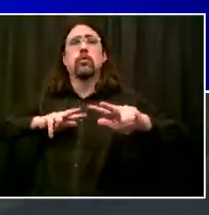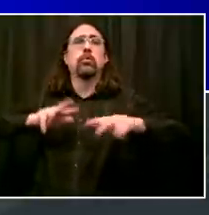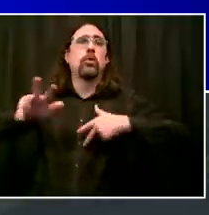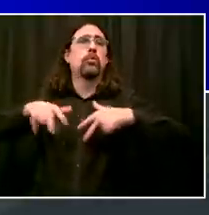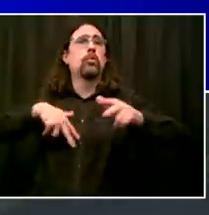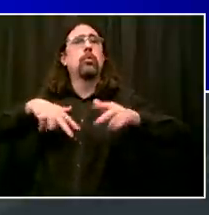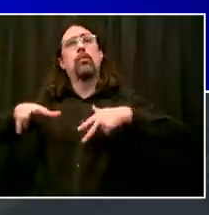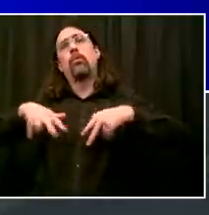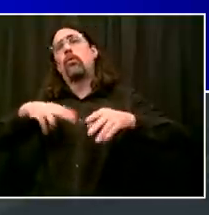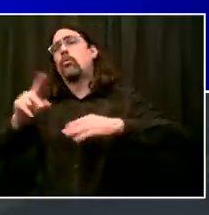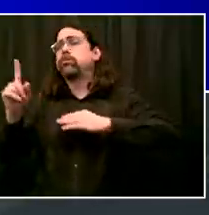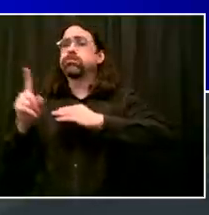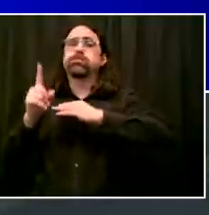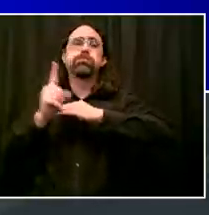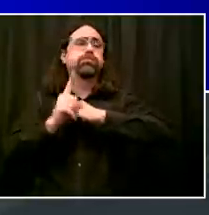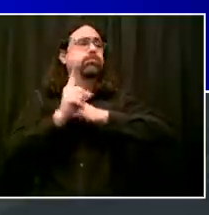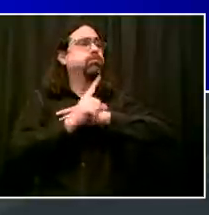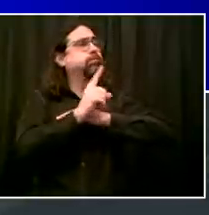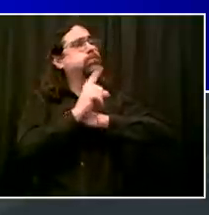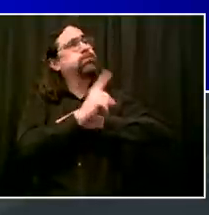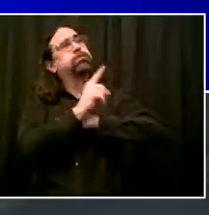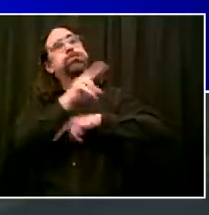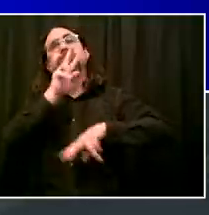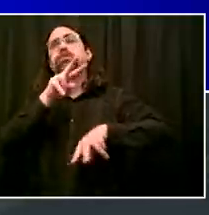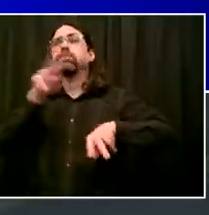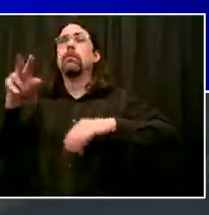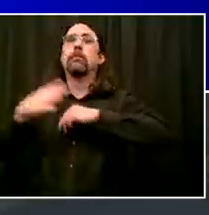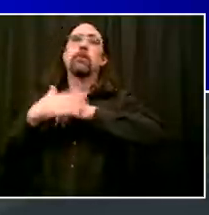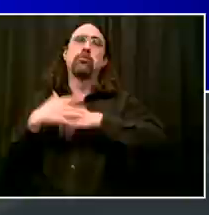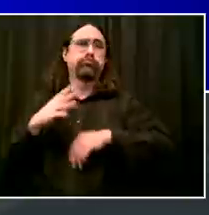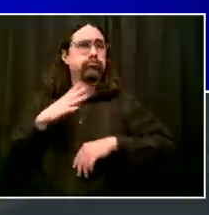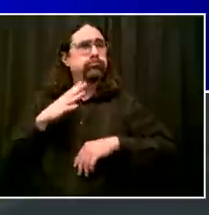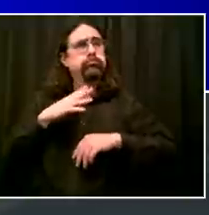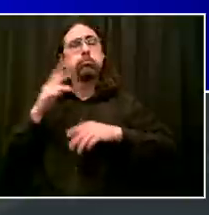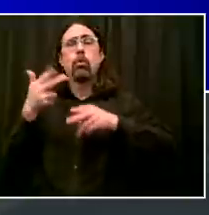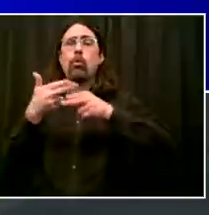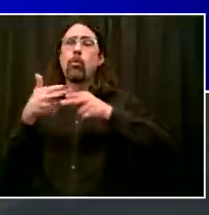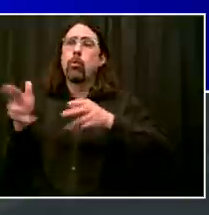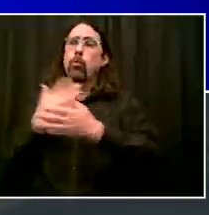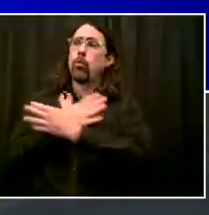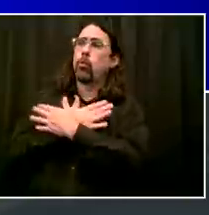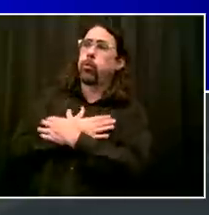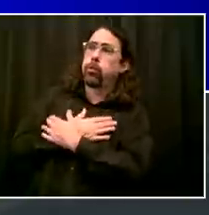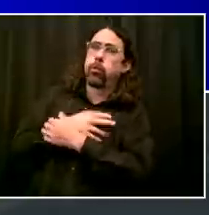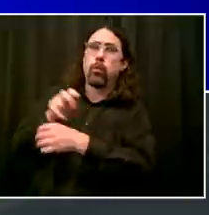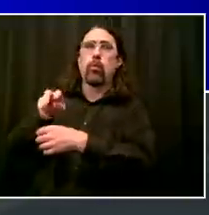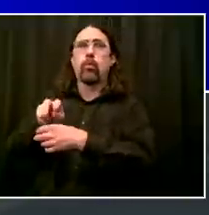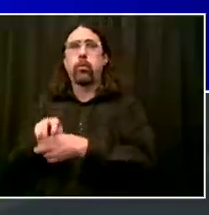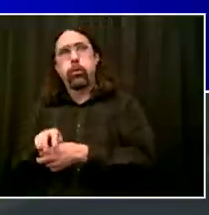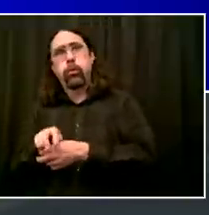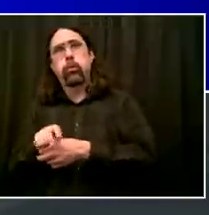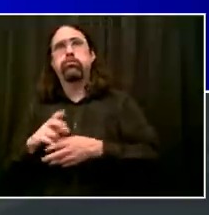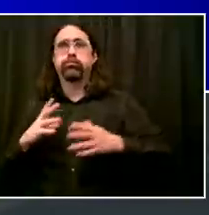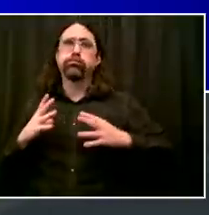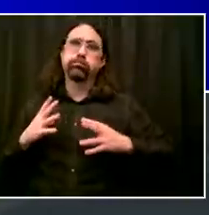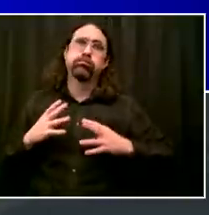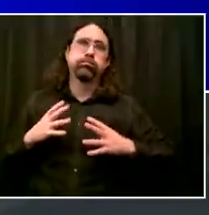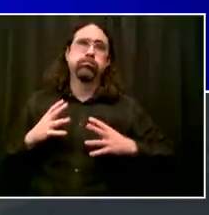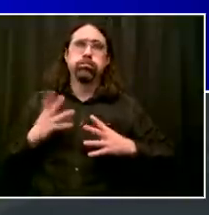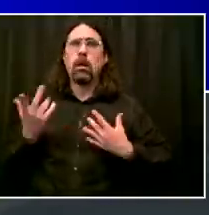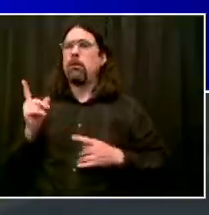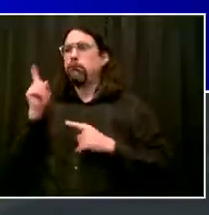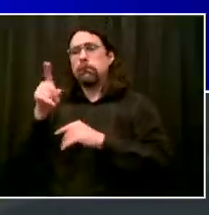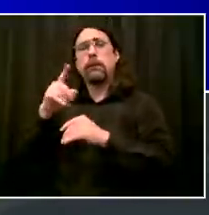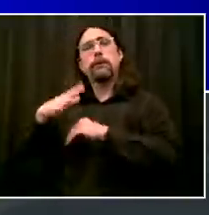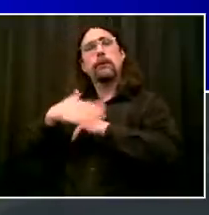about. You go out for the amount of time you need, then you get back home. You socially distance the whole time. You wear the face covering. These are the